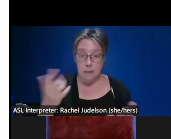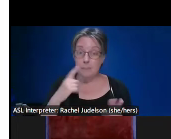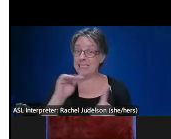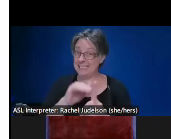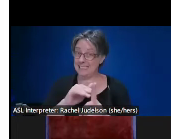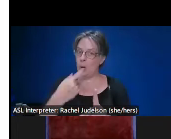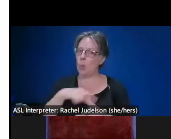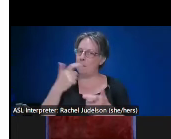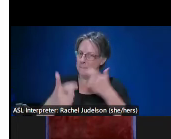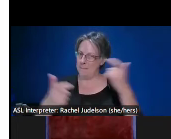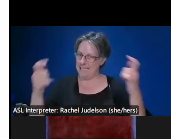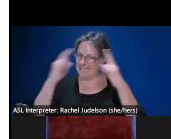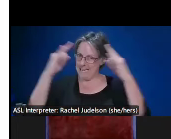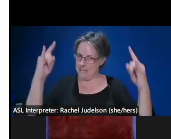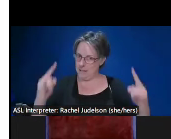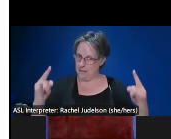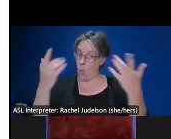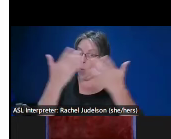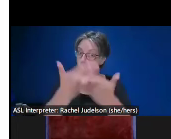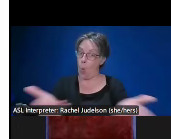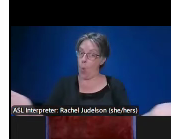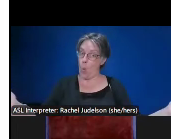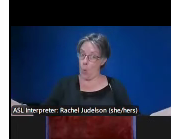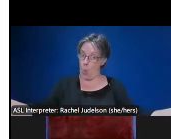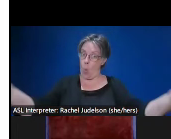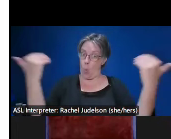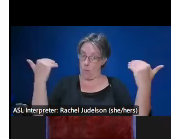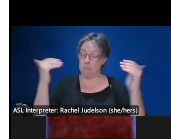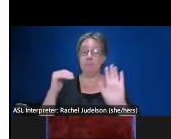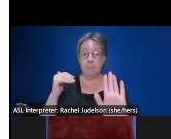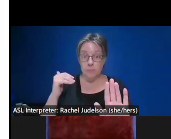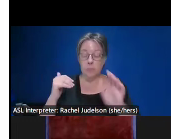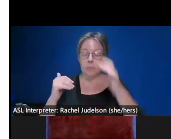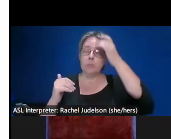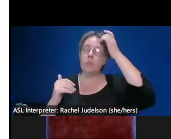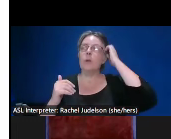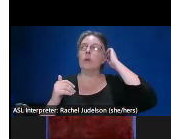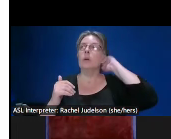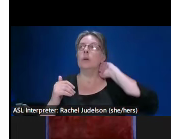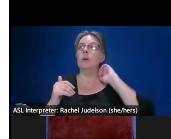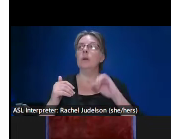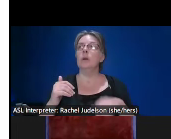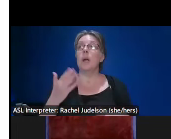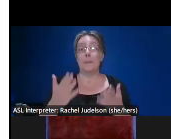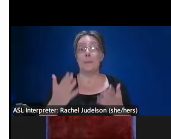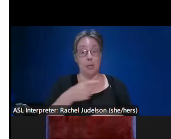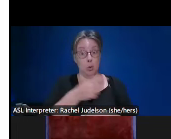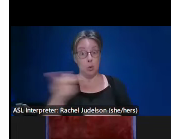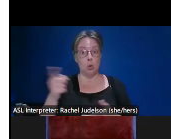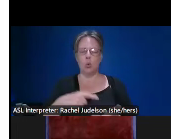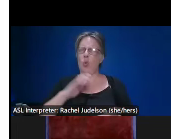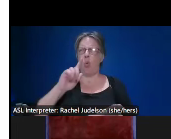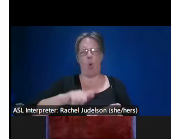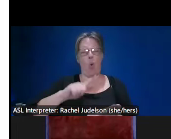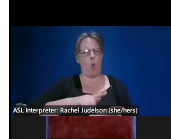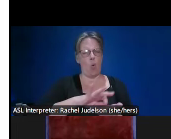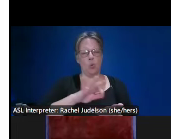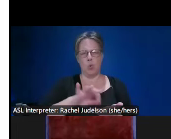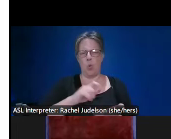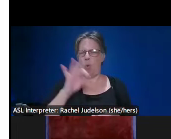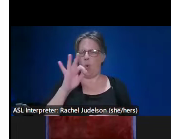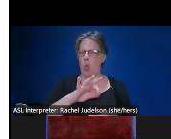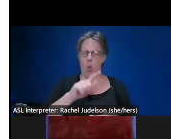tent. We may not reject abstracts that get low scores. So the program